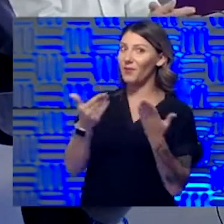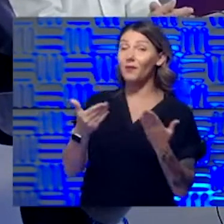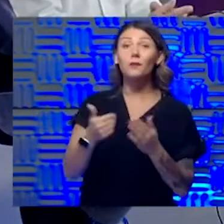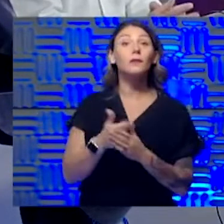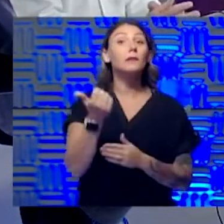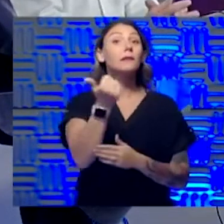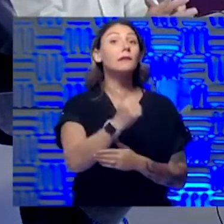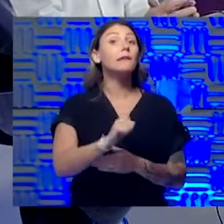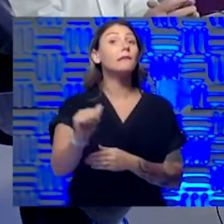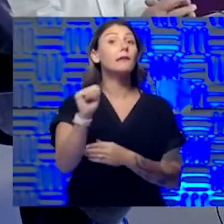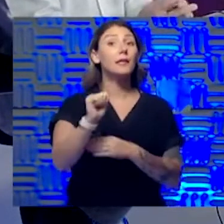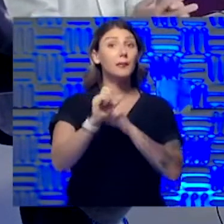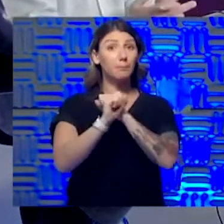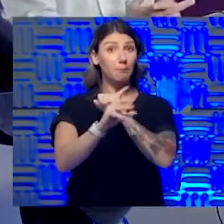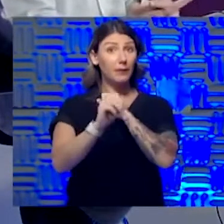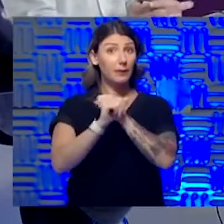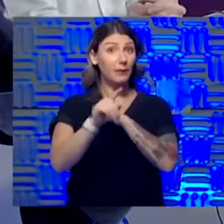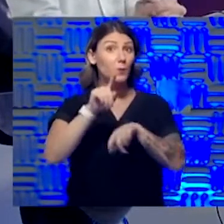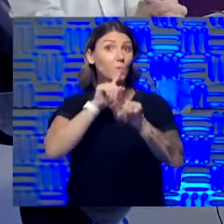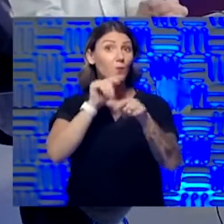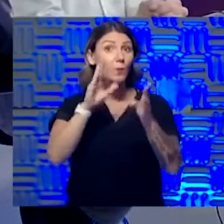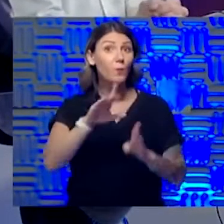any immediate questions from that.